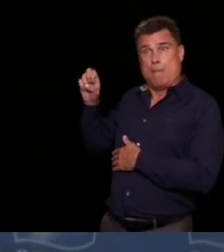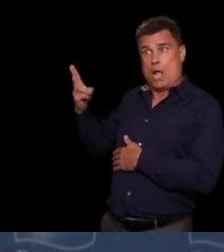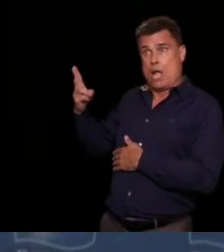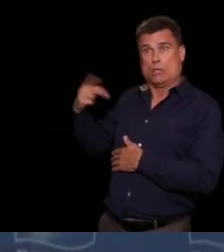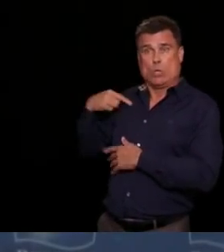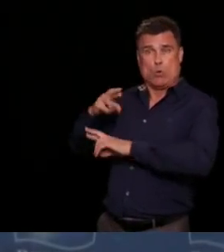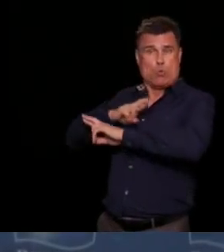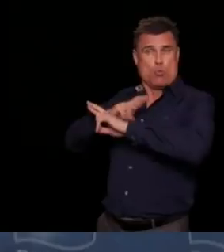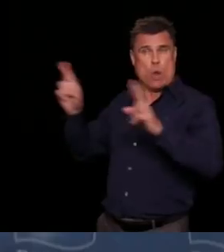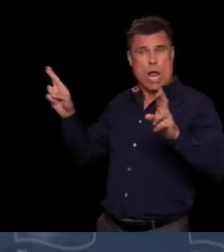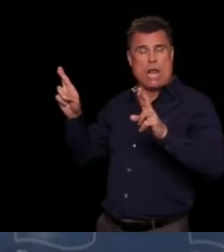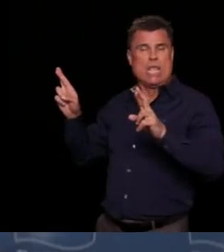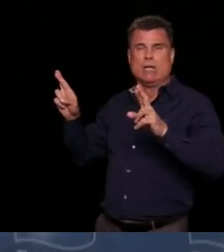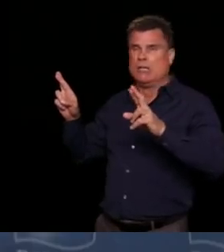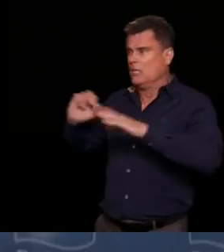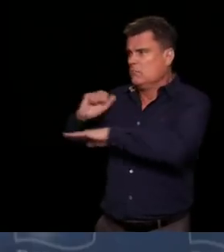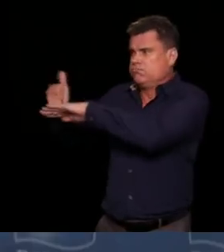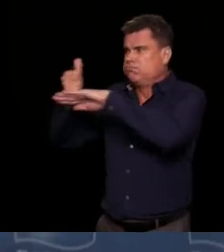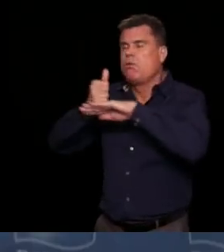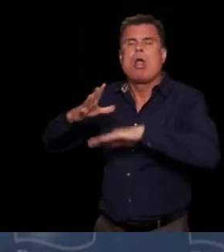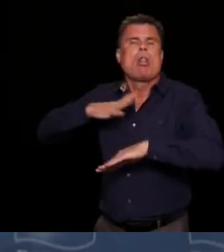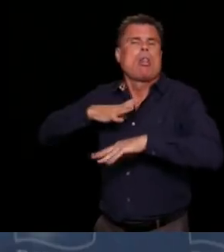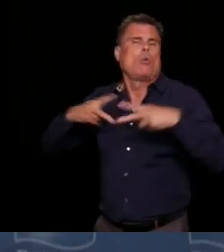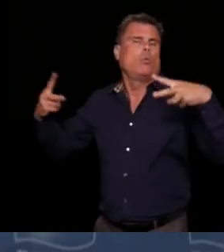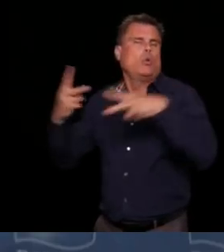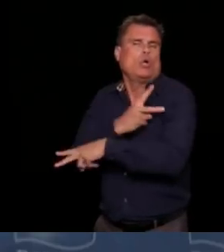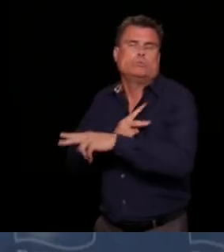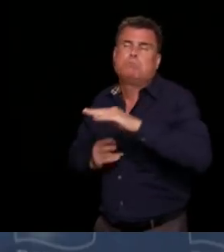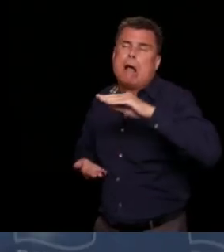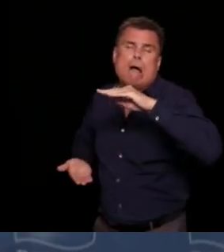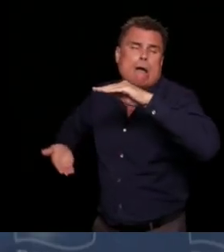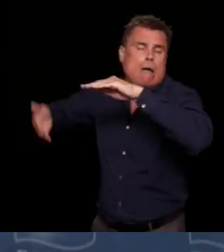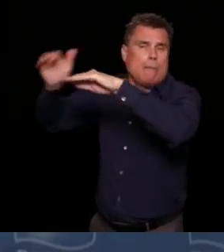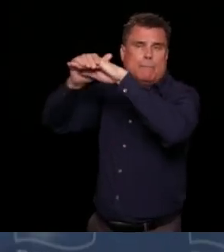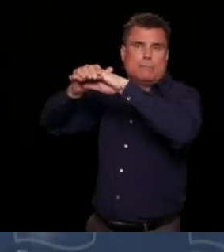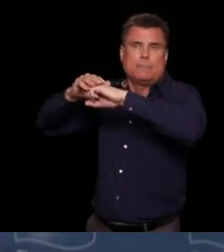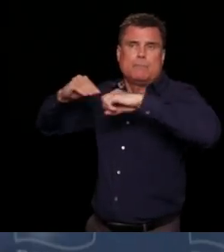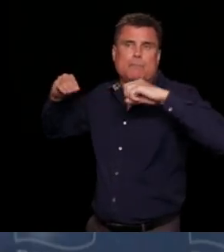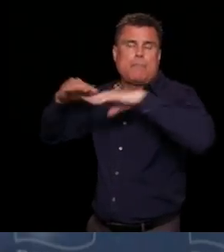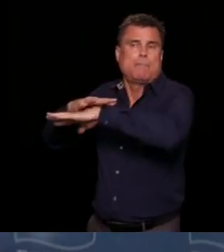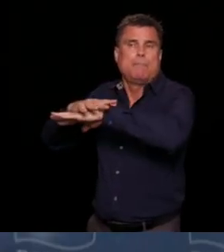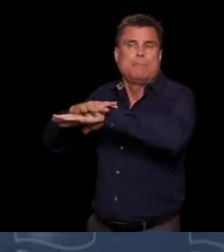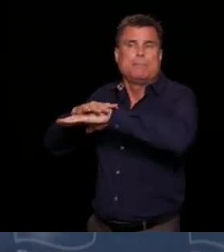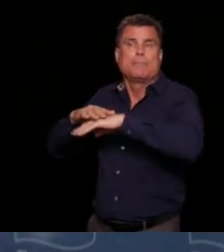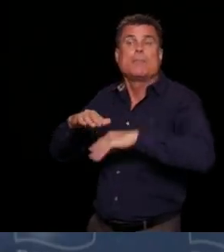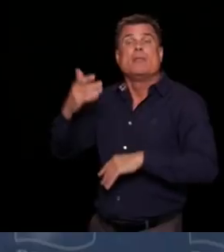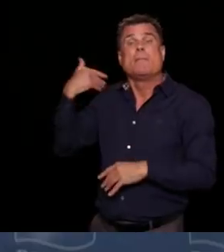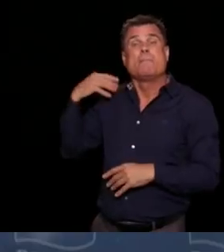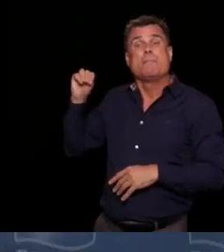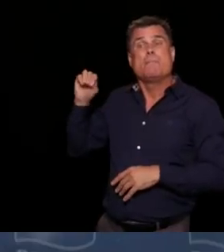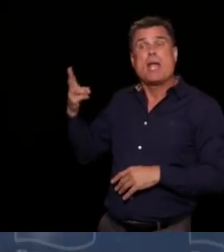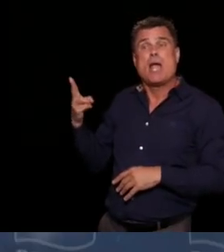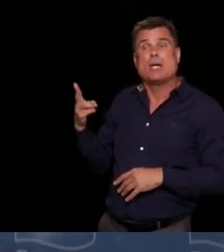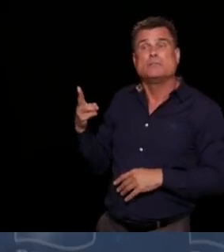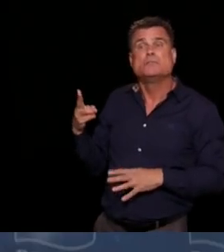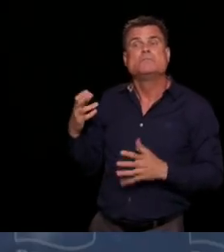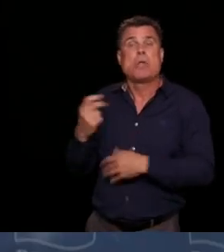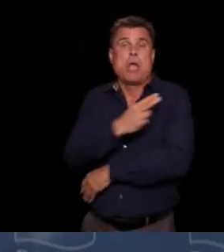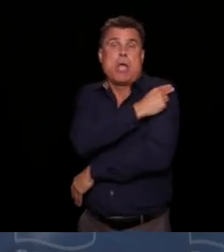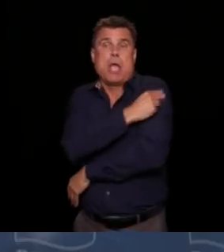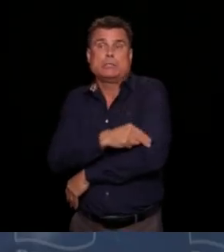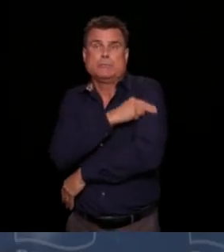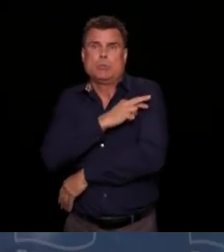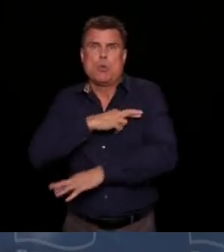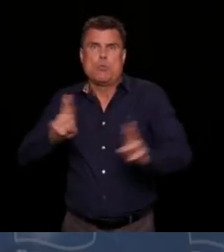time, prepared our hospitals to be prepared for COVID-19, we're preparing now in a myriad different ways for the situation